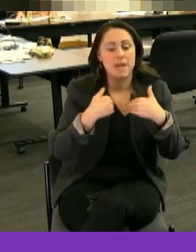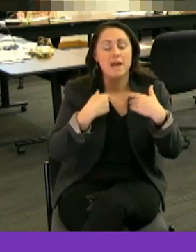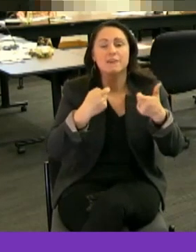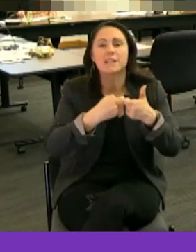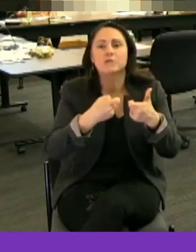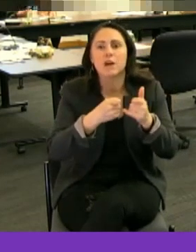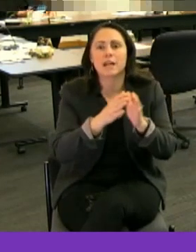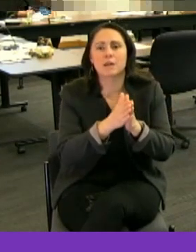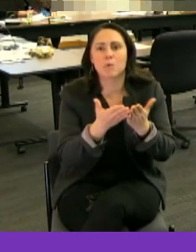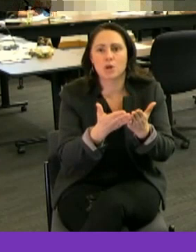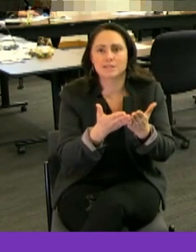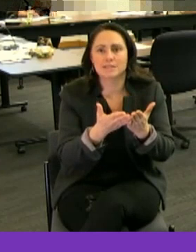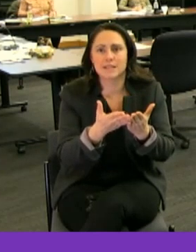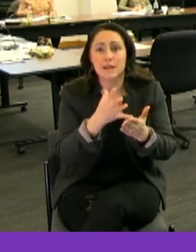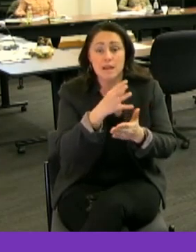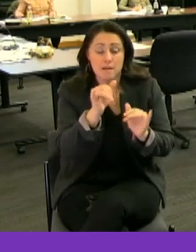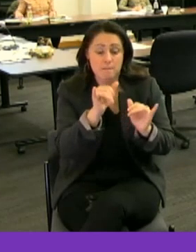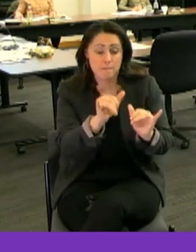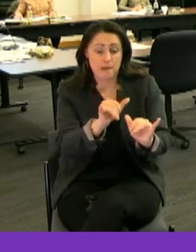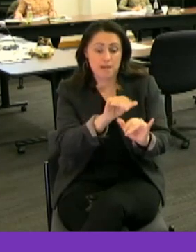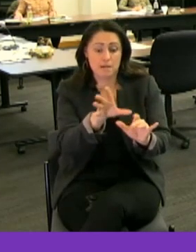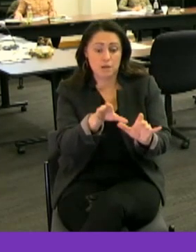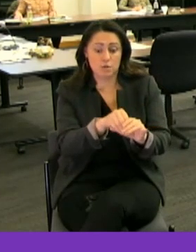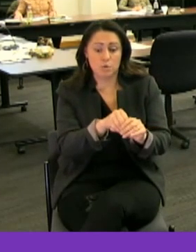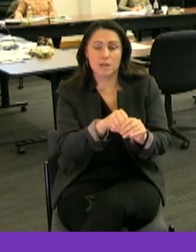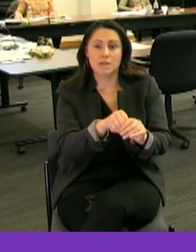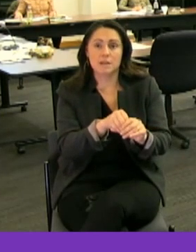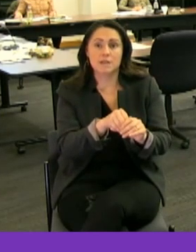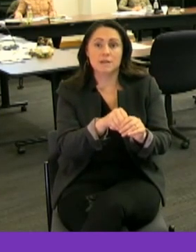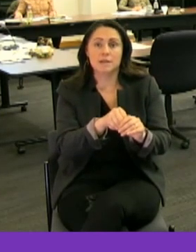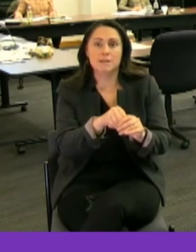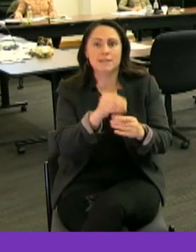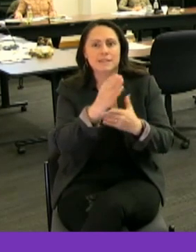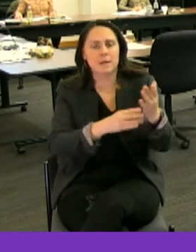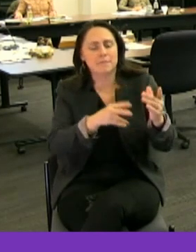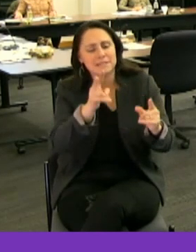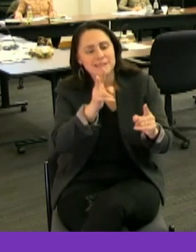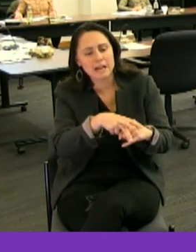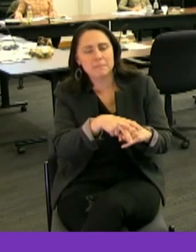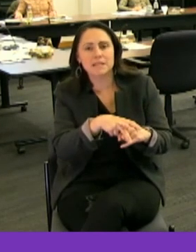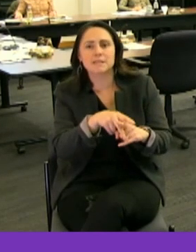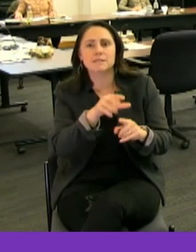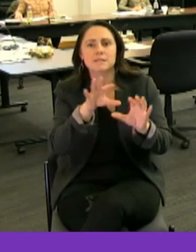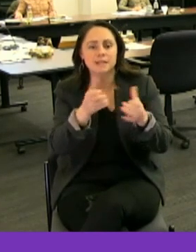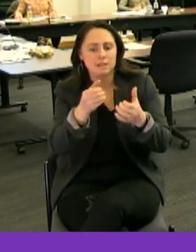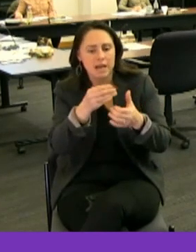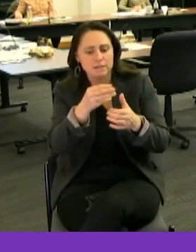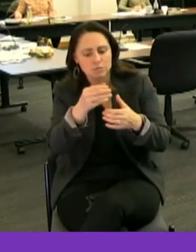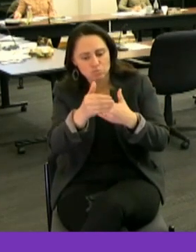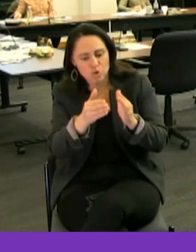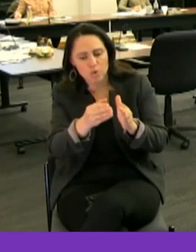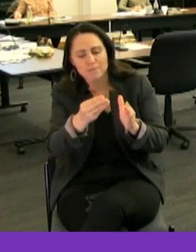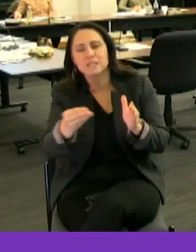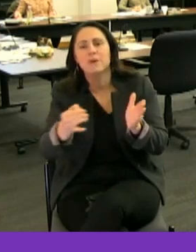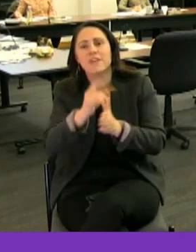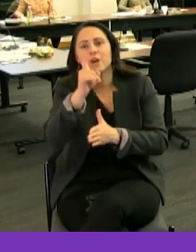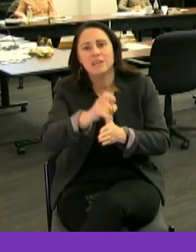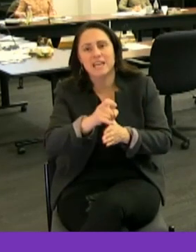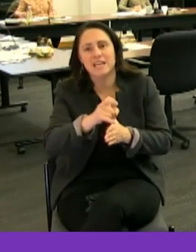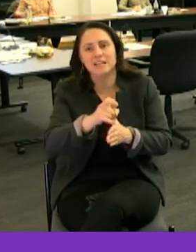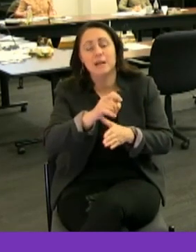electronic books, and that included, and some assignments and classroom materials that are included in that